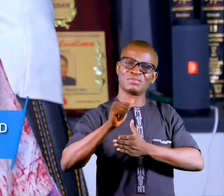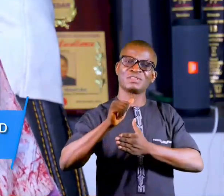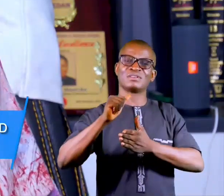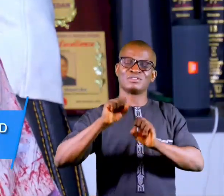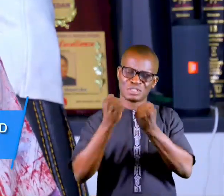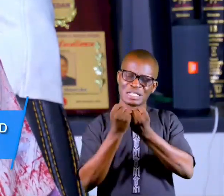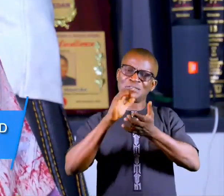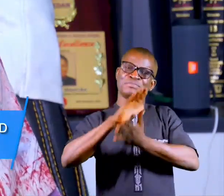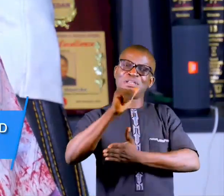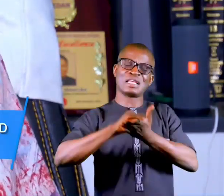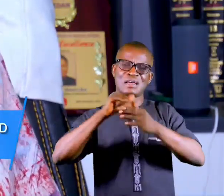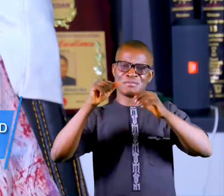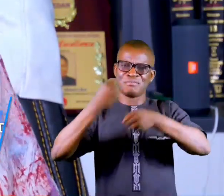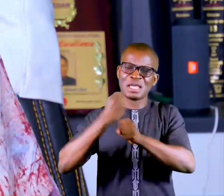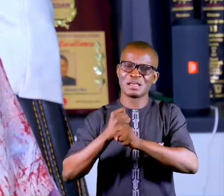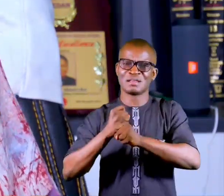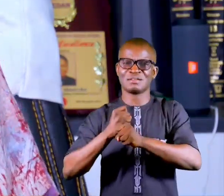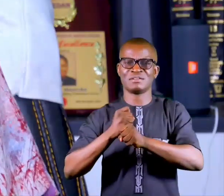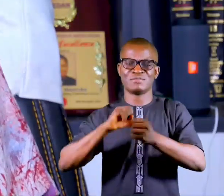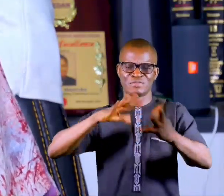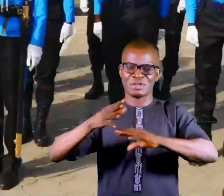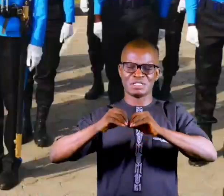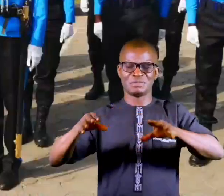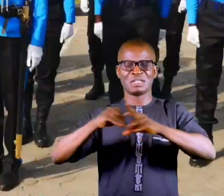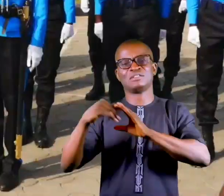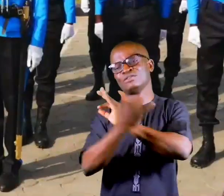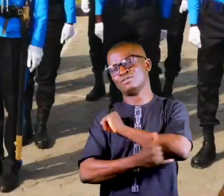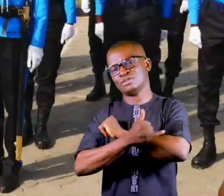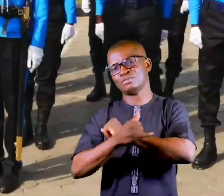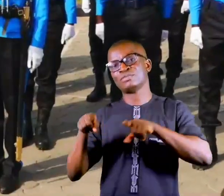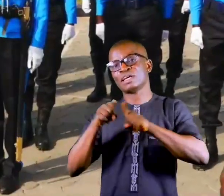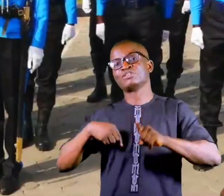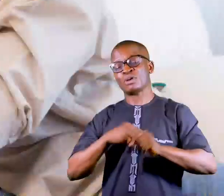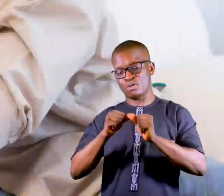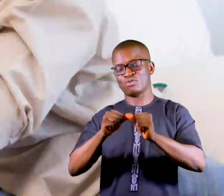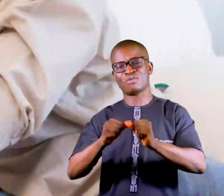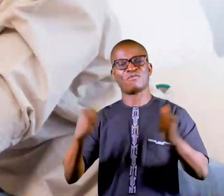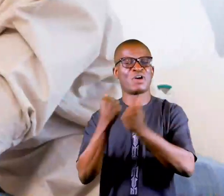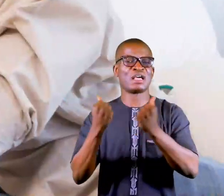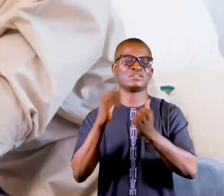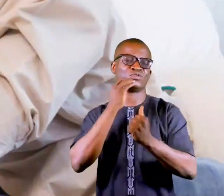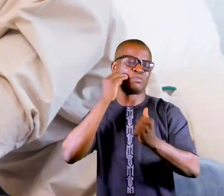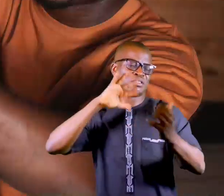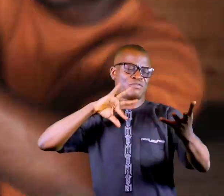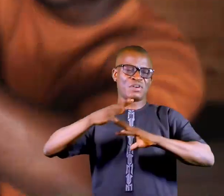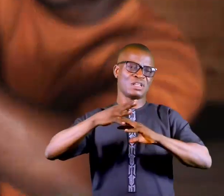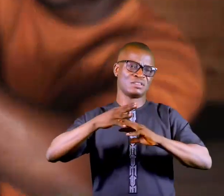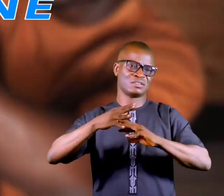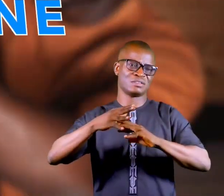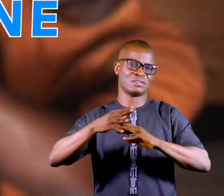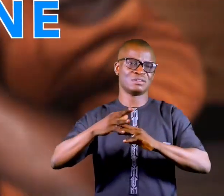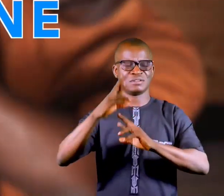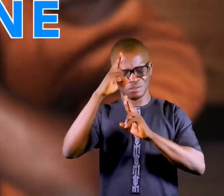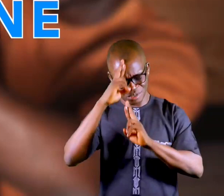domestic violence fester in our society. As NAPTIP continues to fight against domestic violence, the message